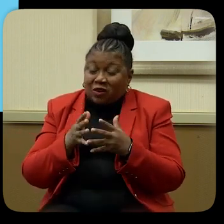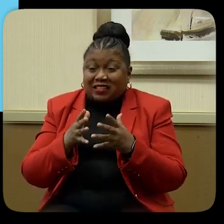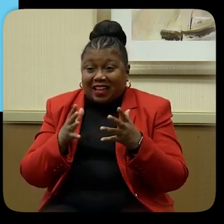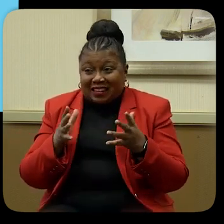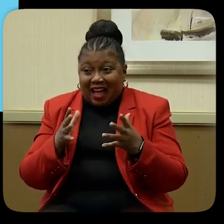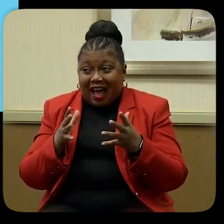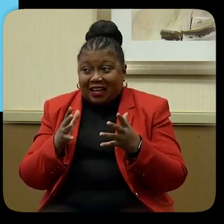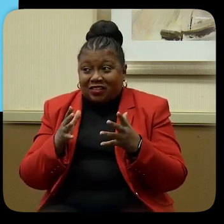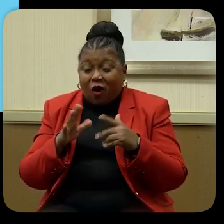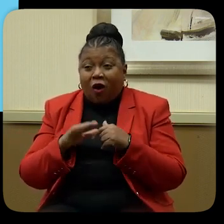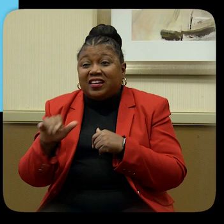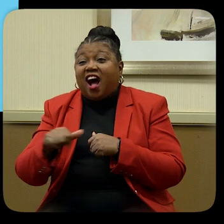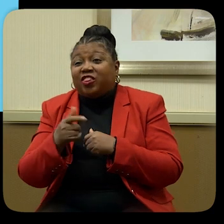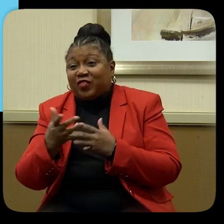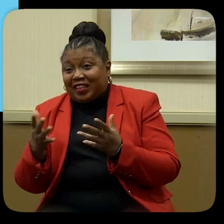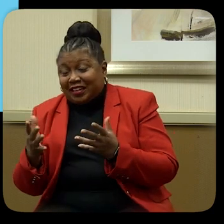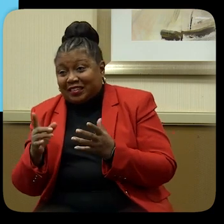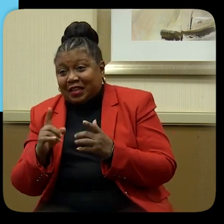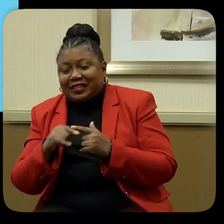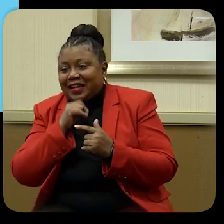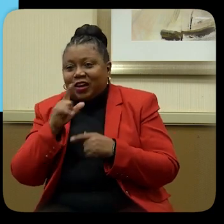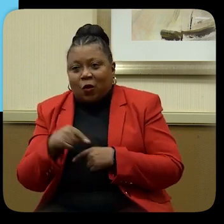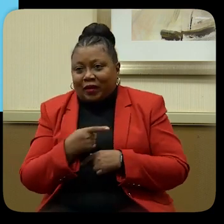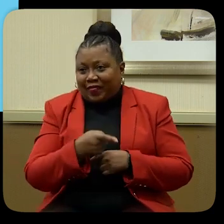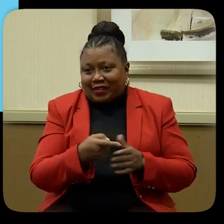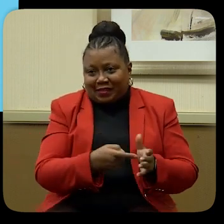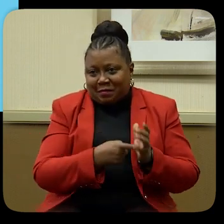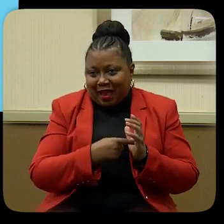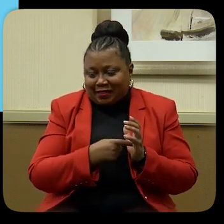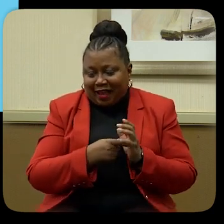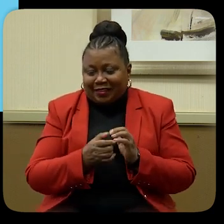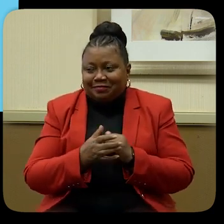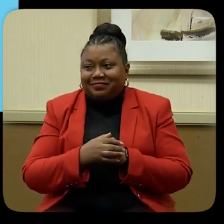lot on other things besides this mandate.